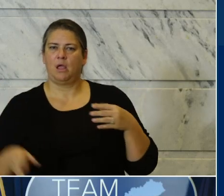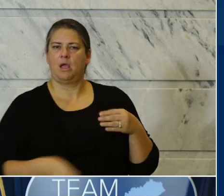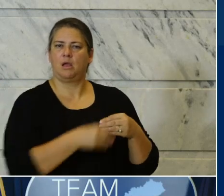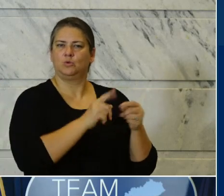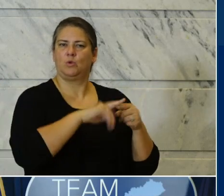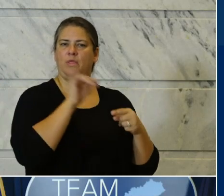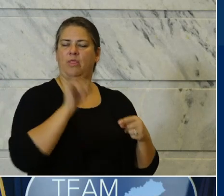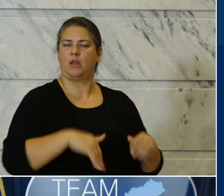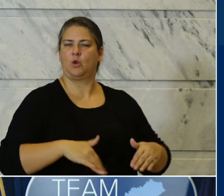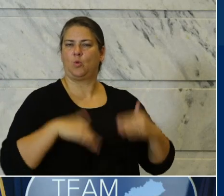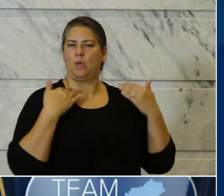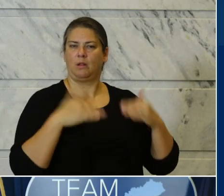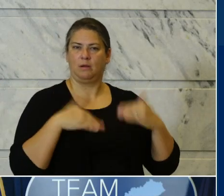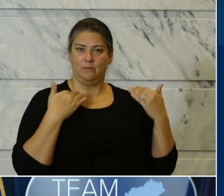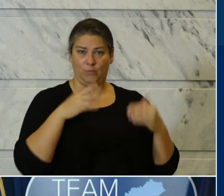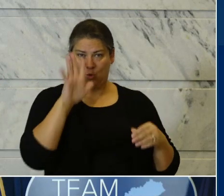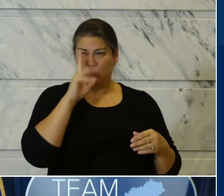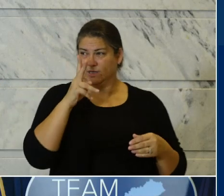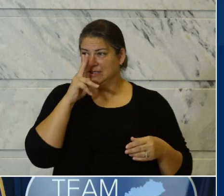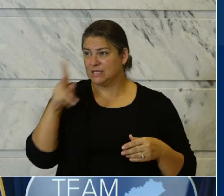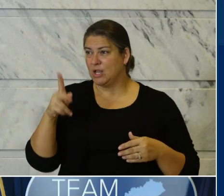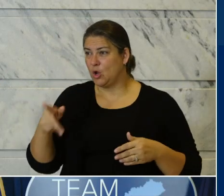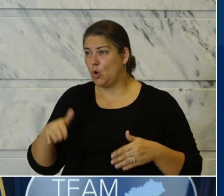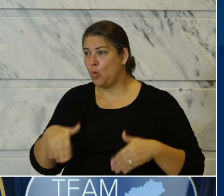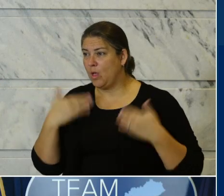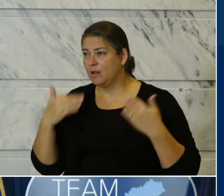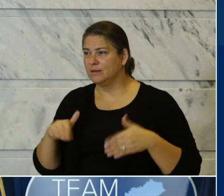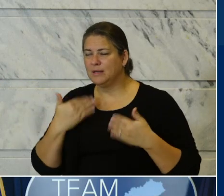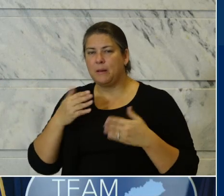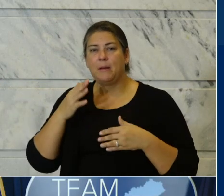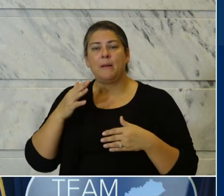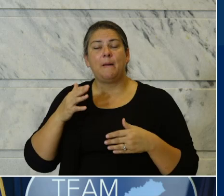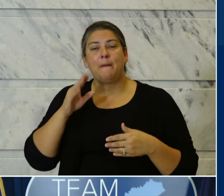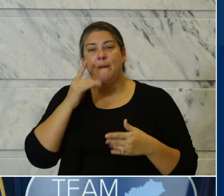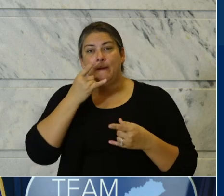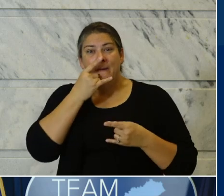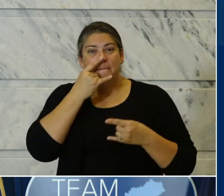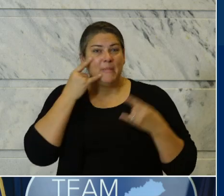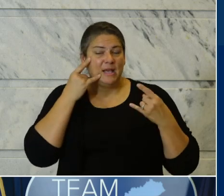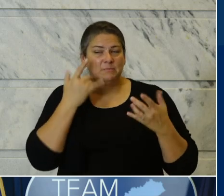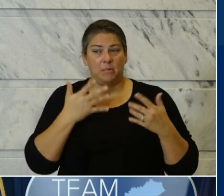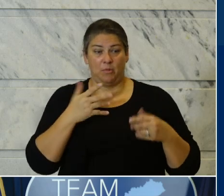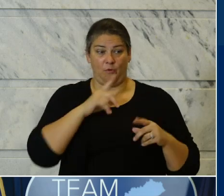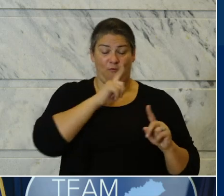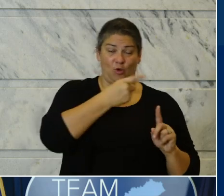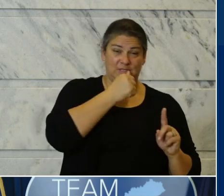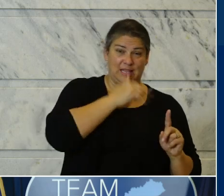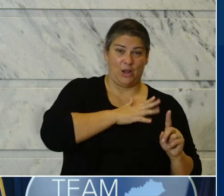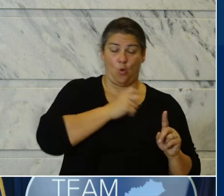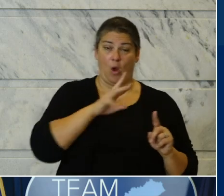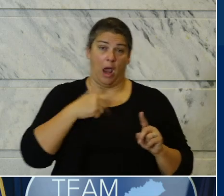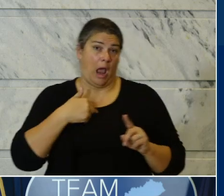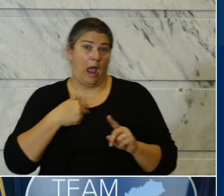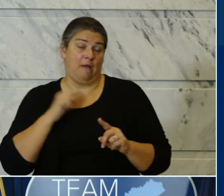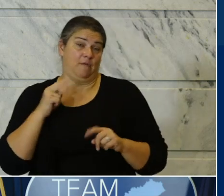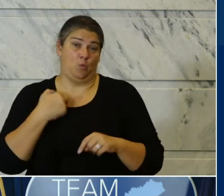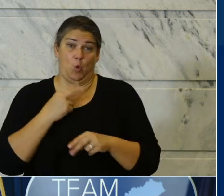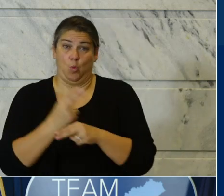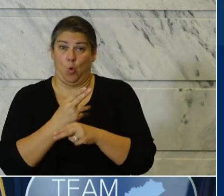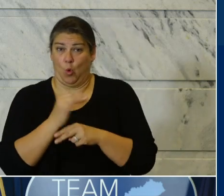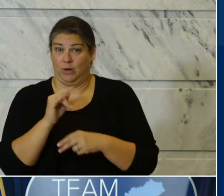You will see in this quilt pieces of masks that either the First Lady or I wore, never even knowing that they were